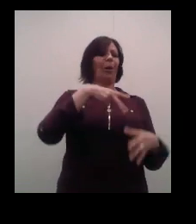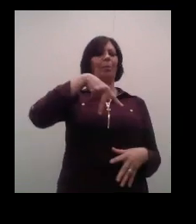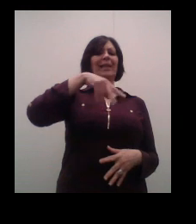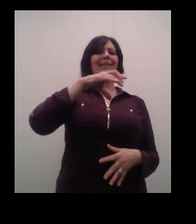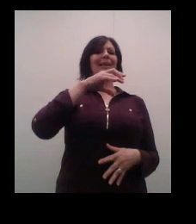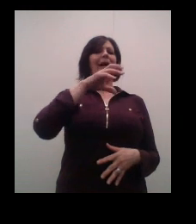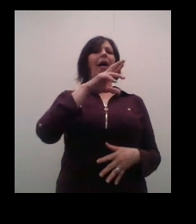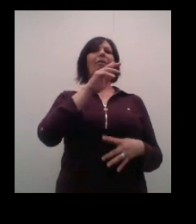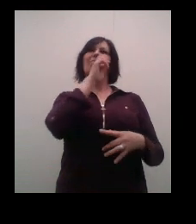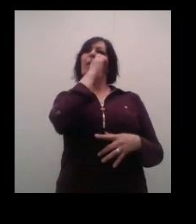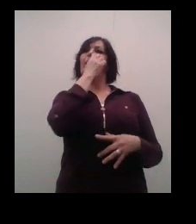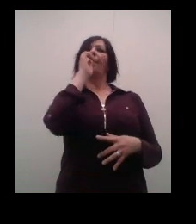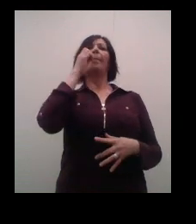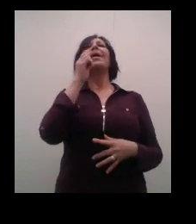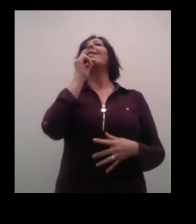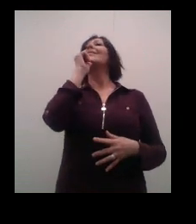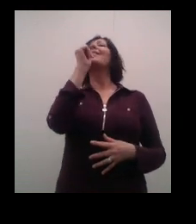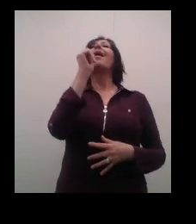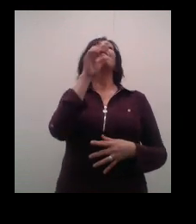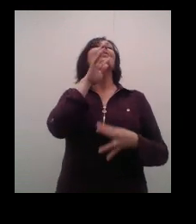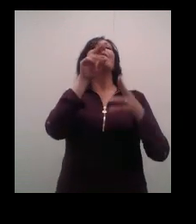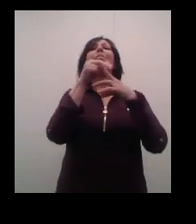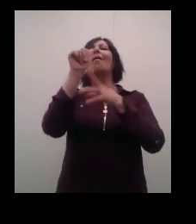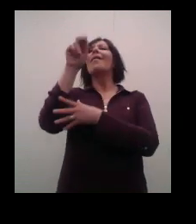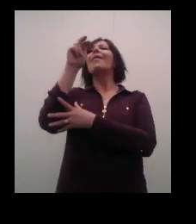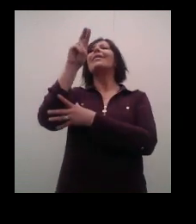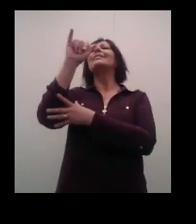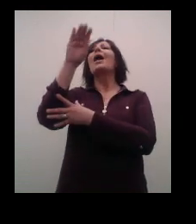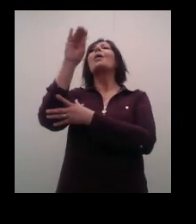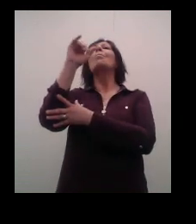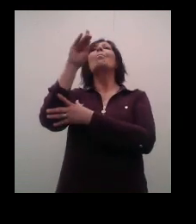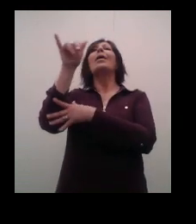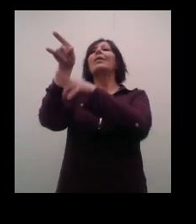This does not include any antibody testing that may have been performed.